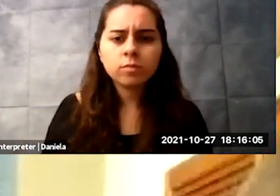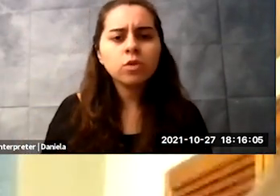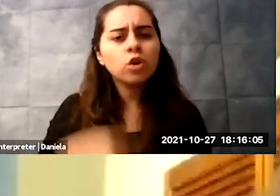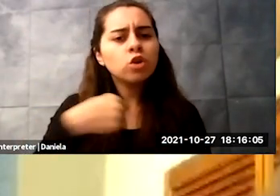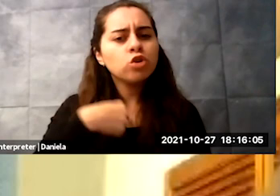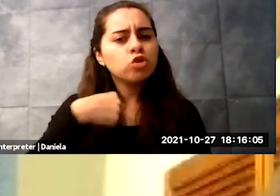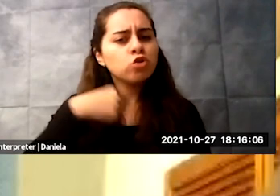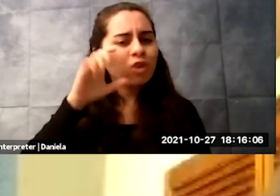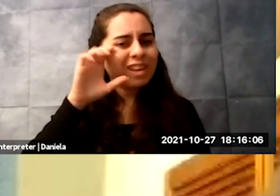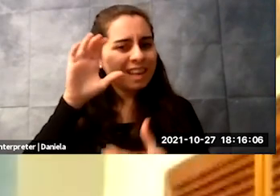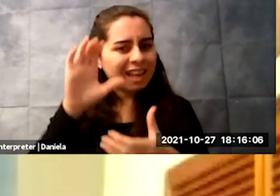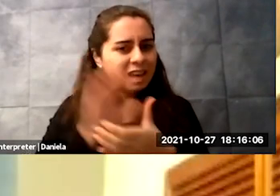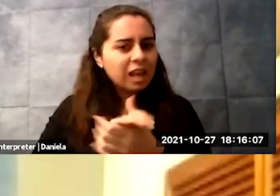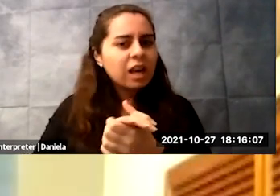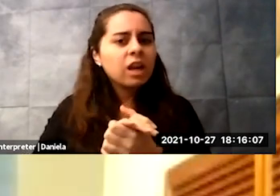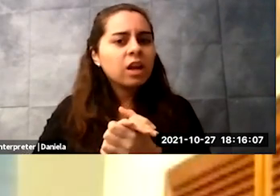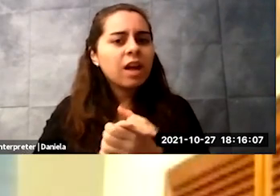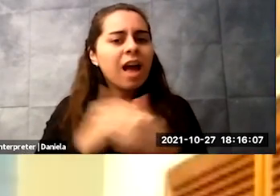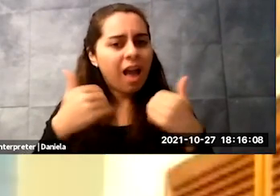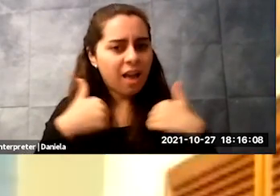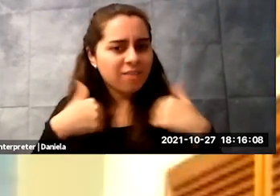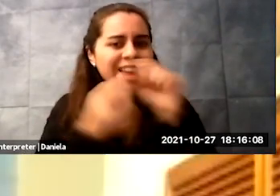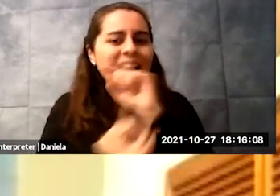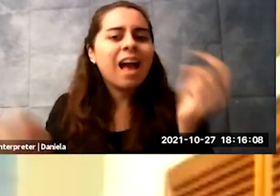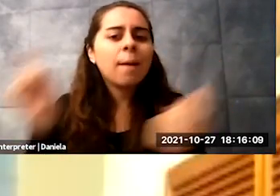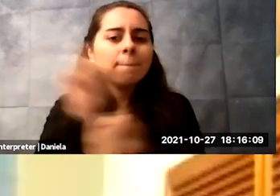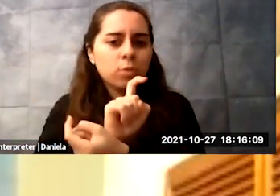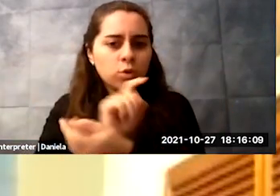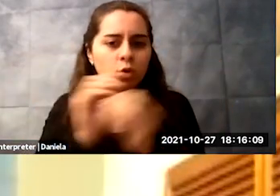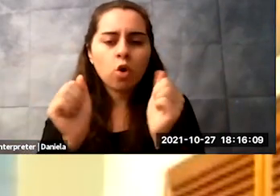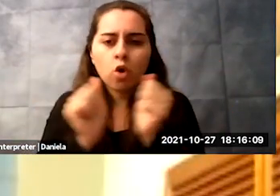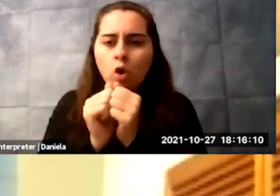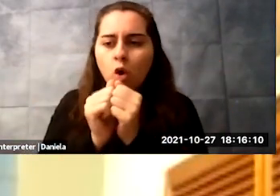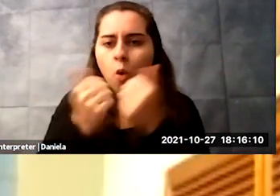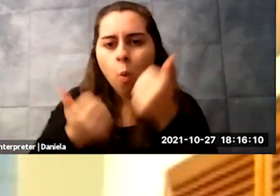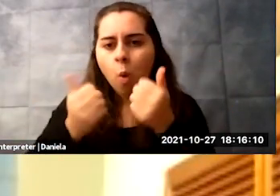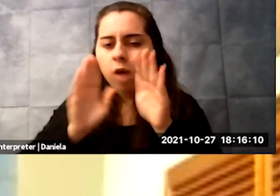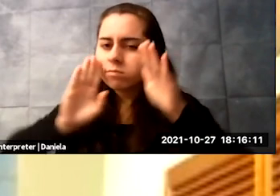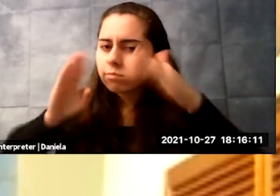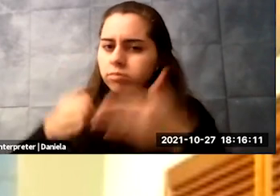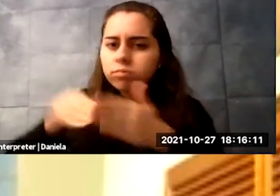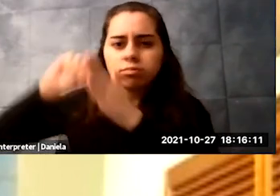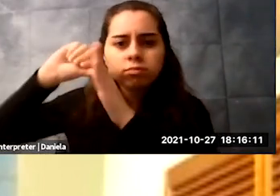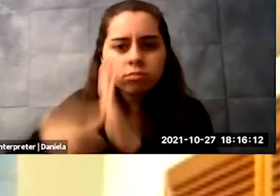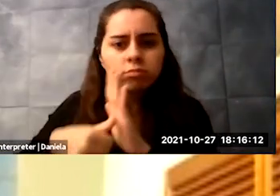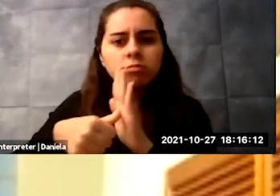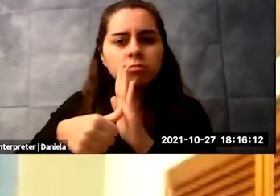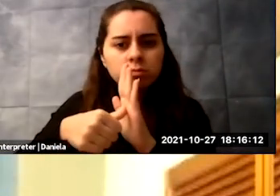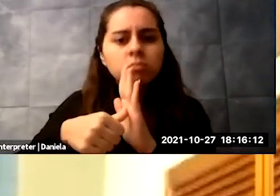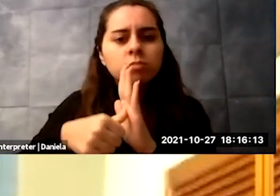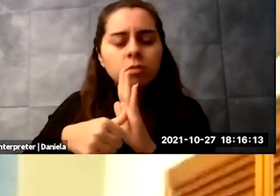what we can call a shift in emphasis because there is within the